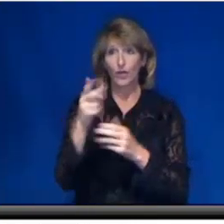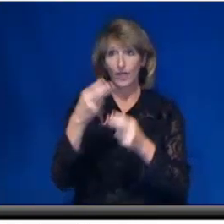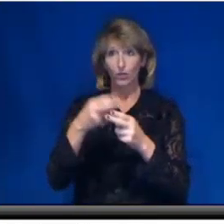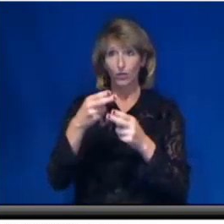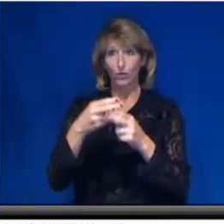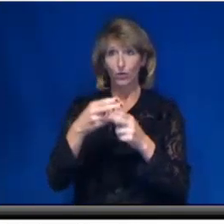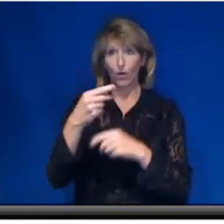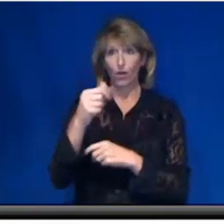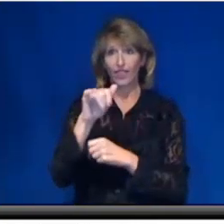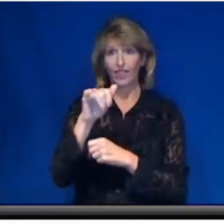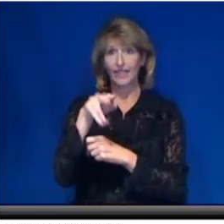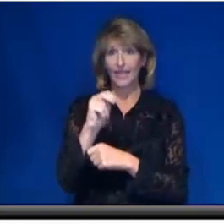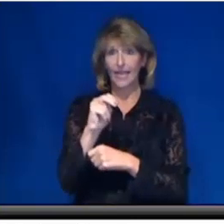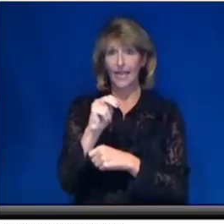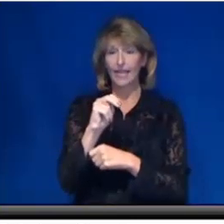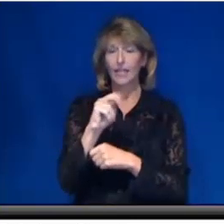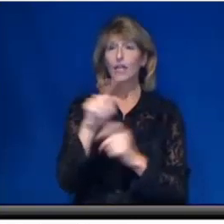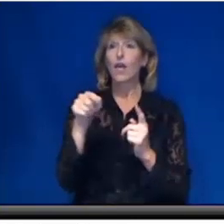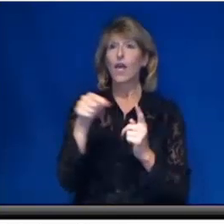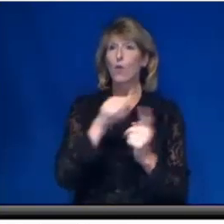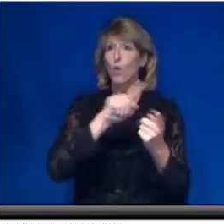a screening tool called the GAIN.